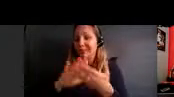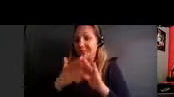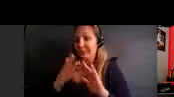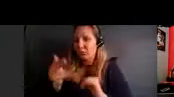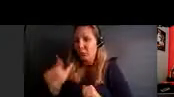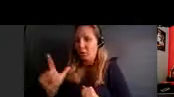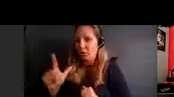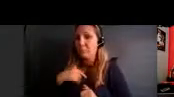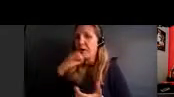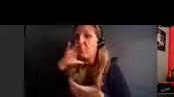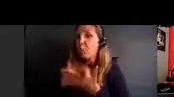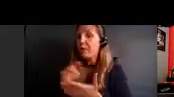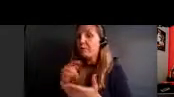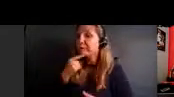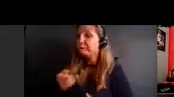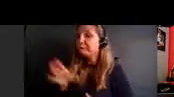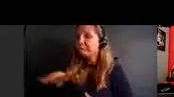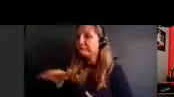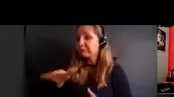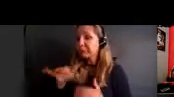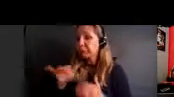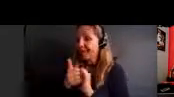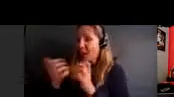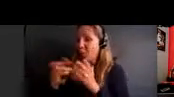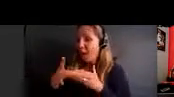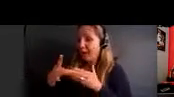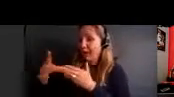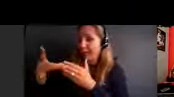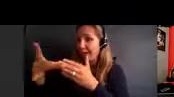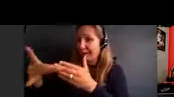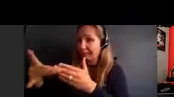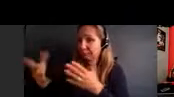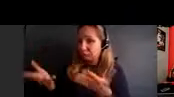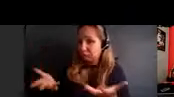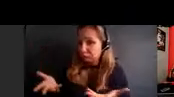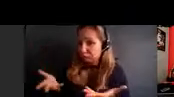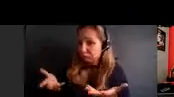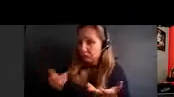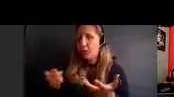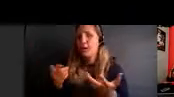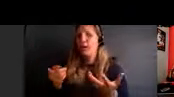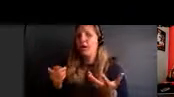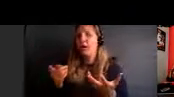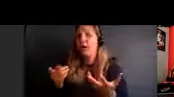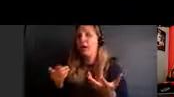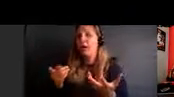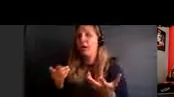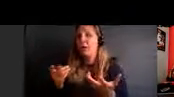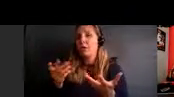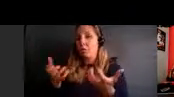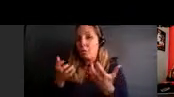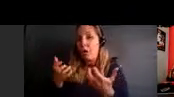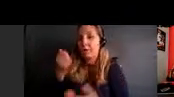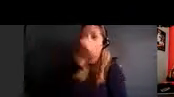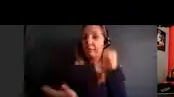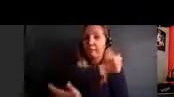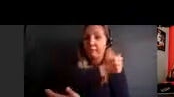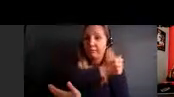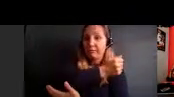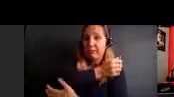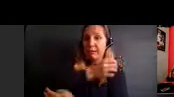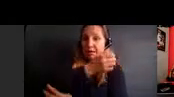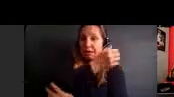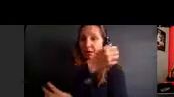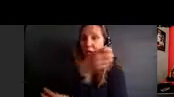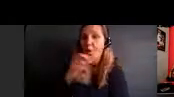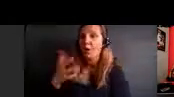Grant, how is it that you'd like to be guided? Did you want me to, did you want to take my elbow, or do you prefer to put your